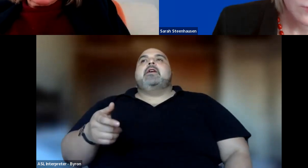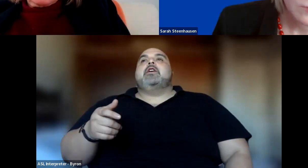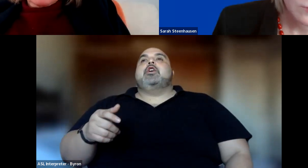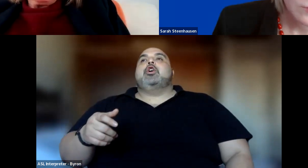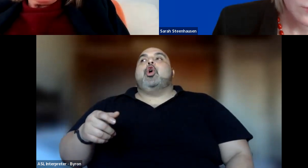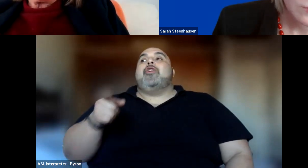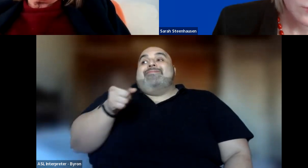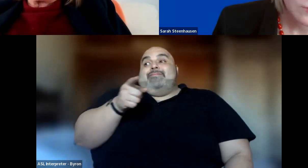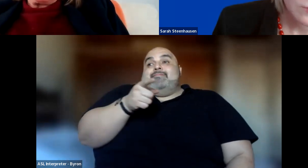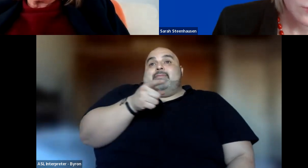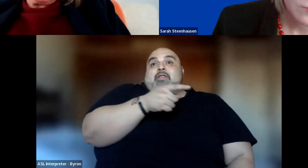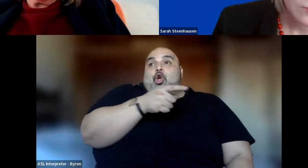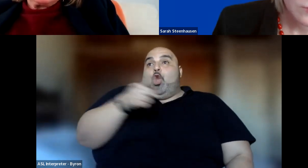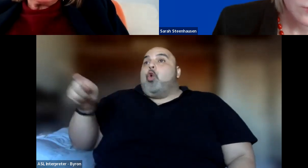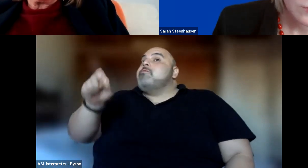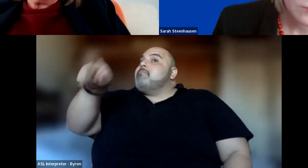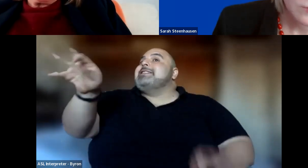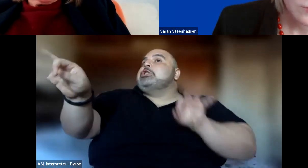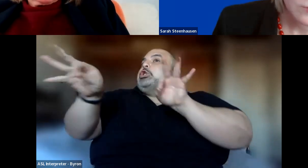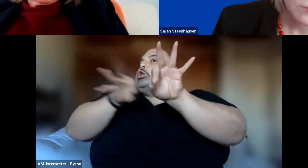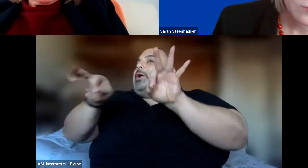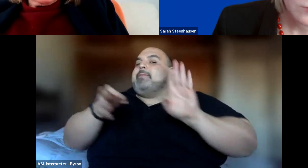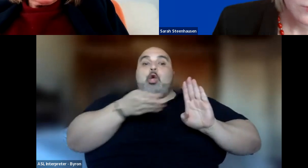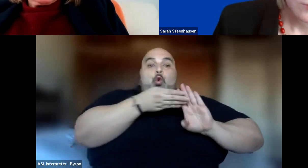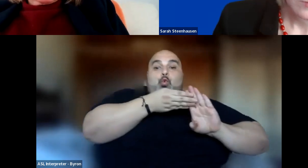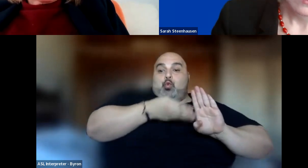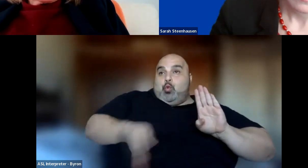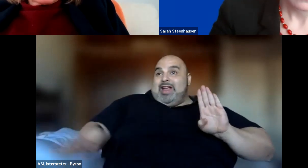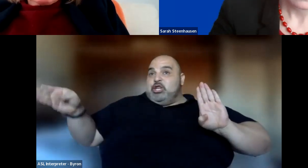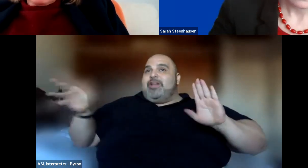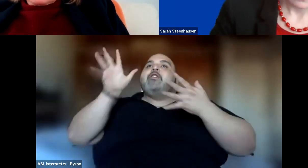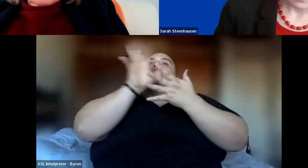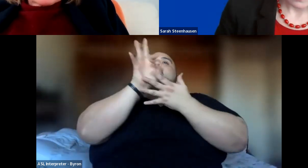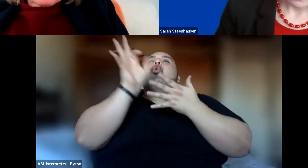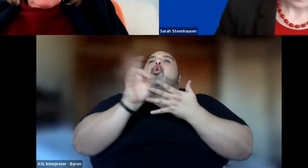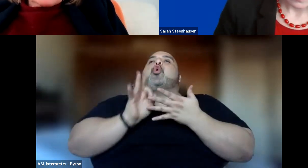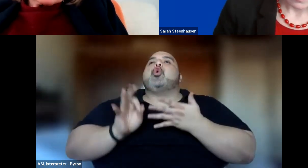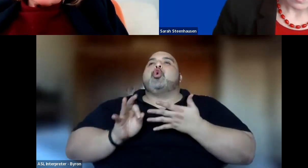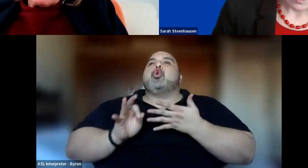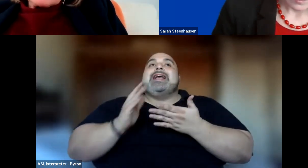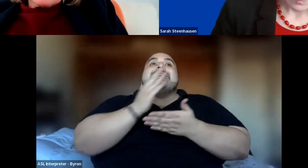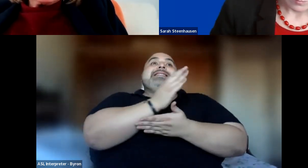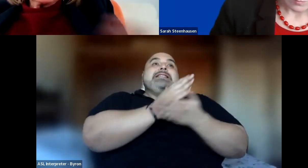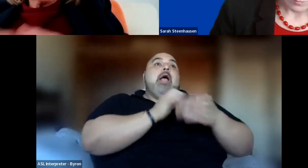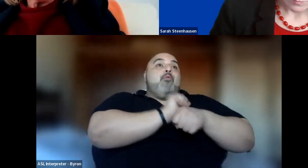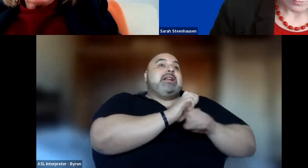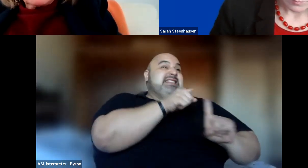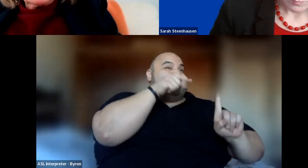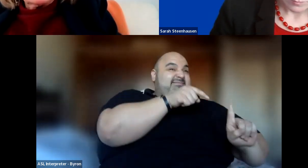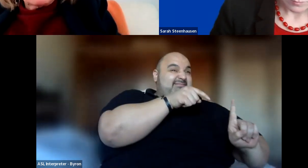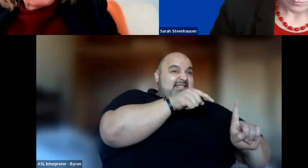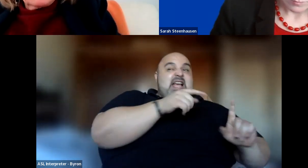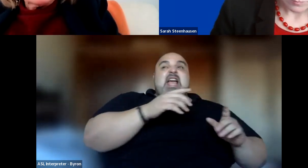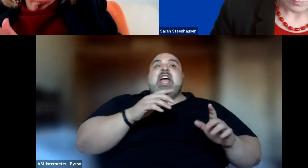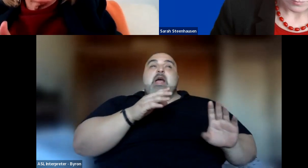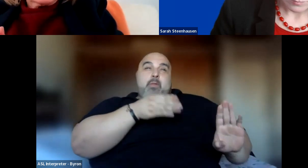be described as a range of different choices, with some working at some points in someone's life and some not working